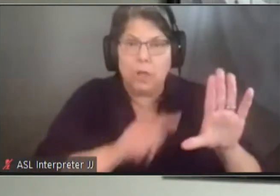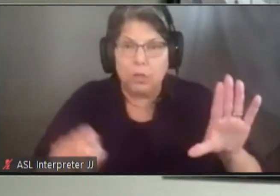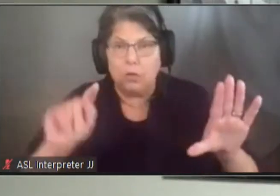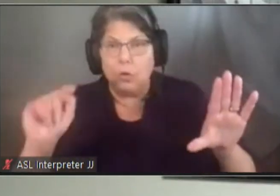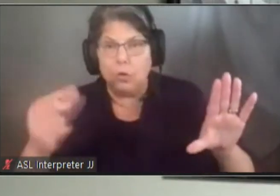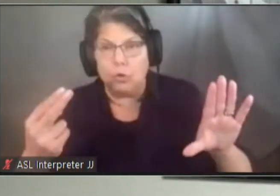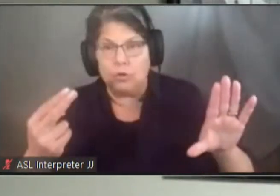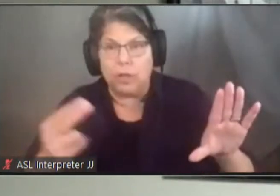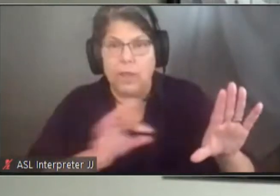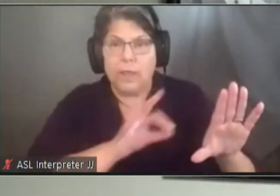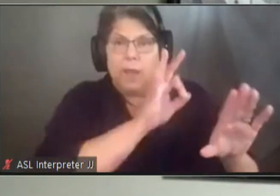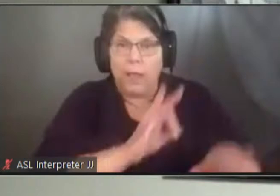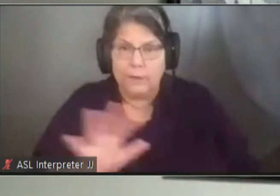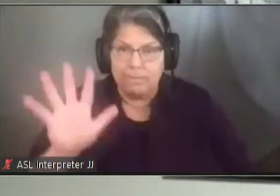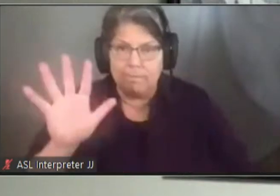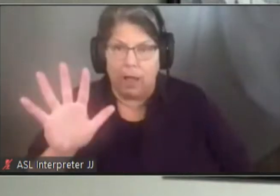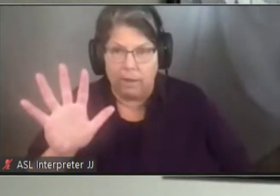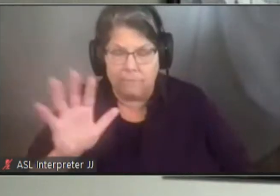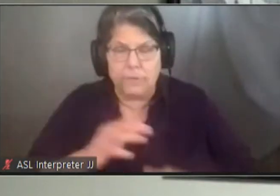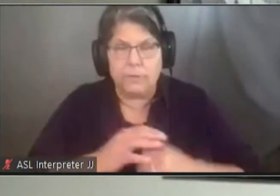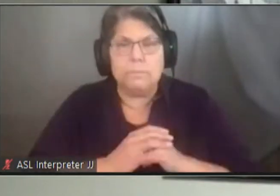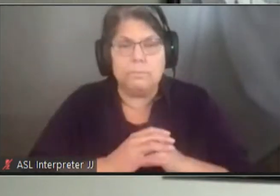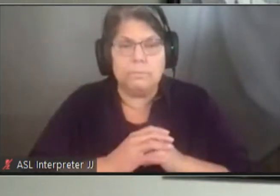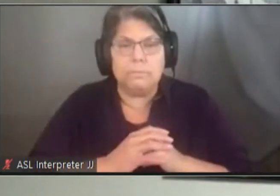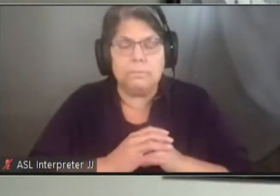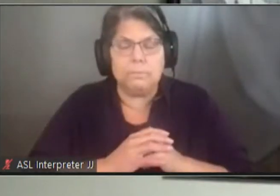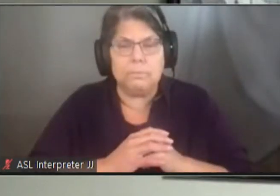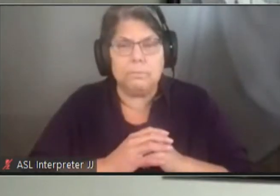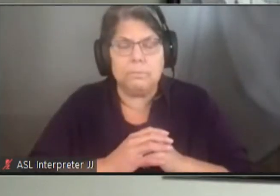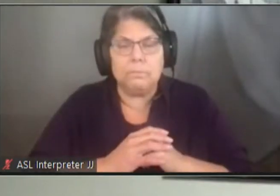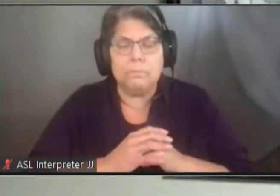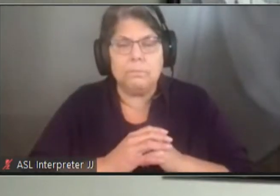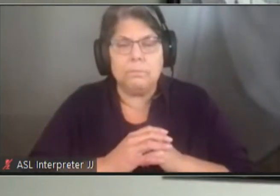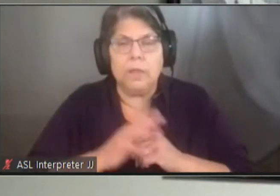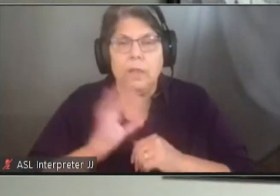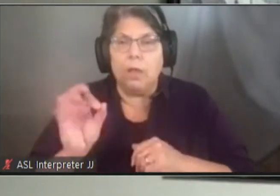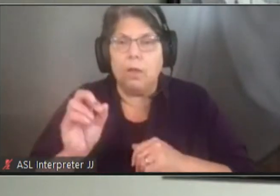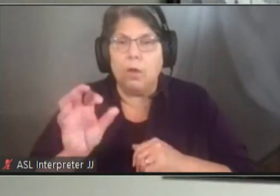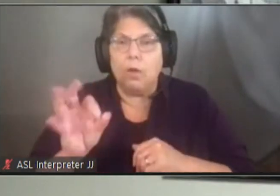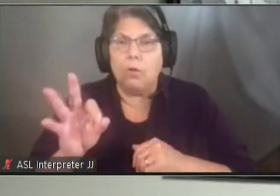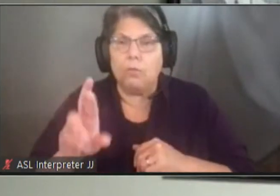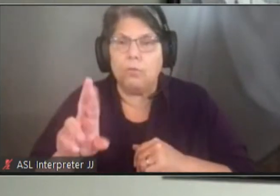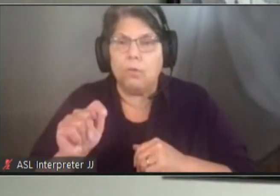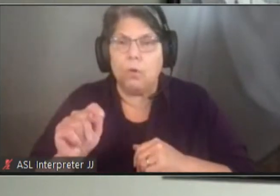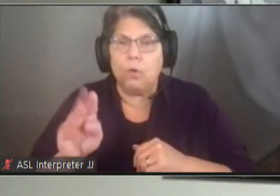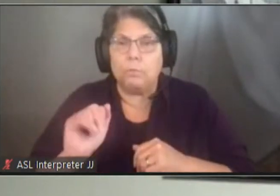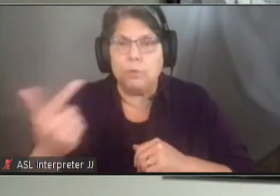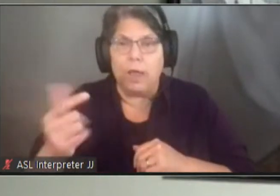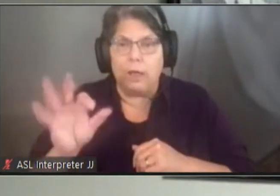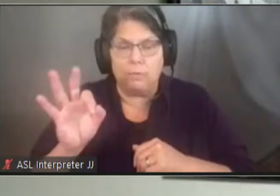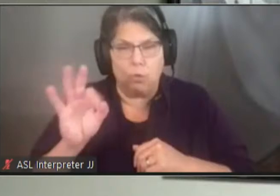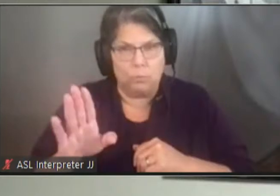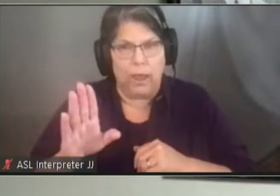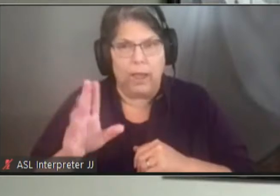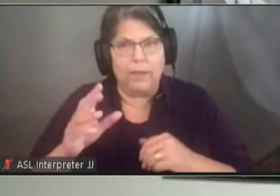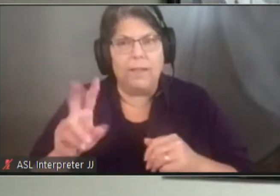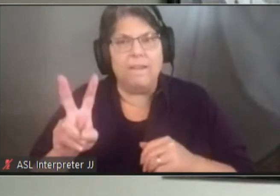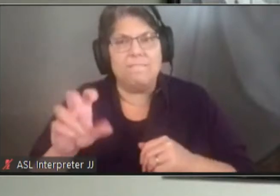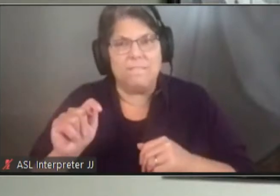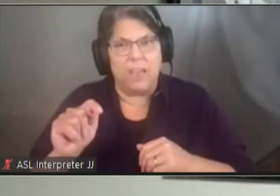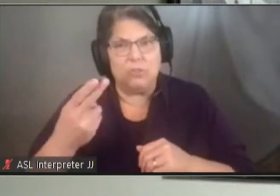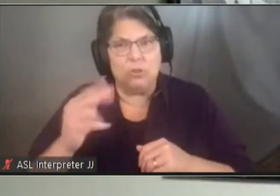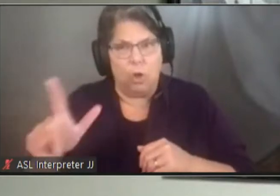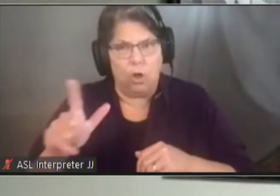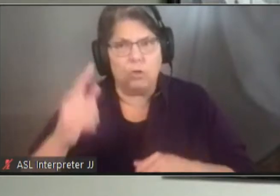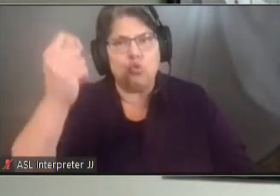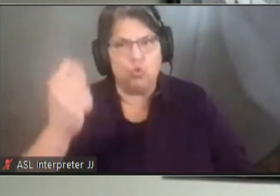5 p.m. and at Fort Bragg Vets Hall on Tuesdays. We're hoping to start the